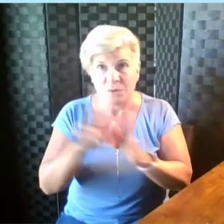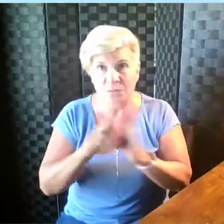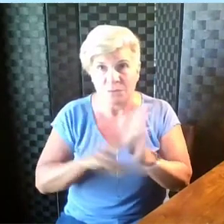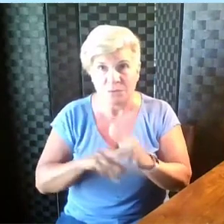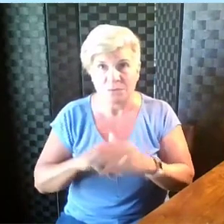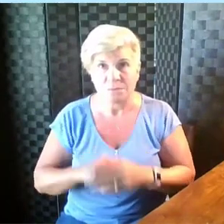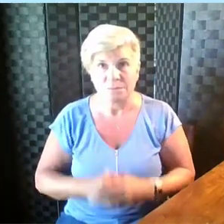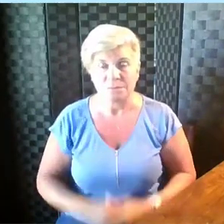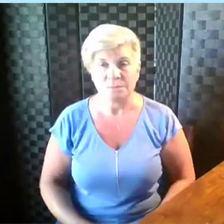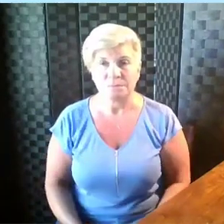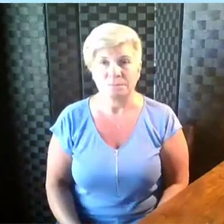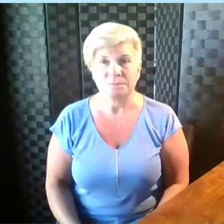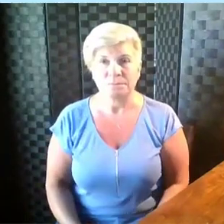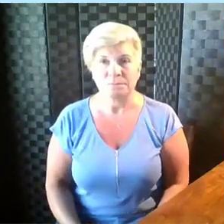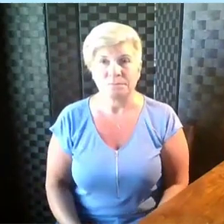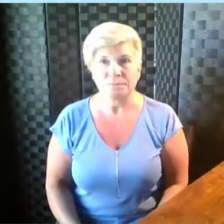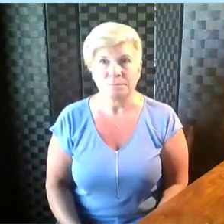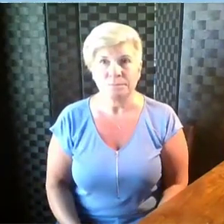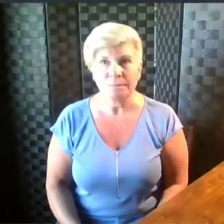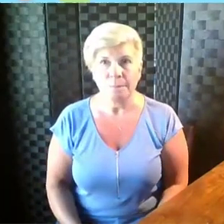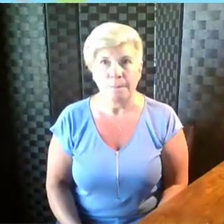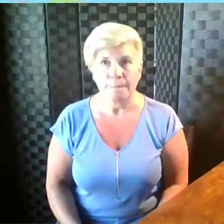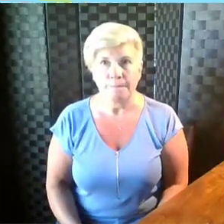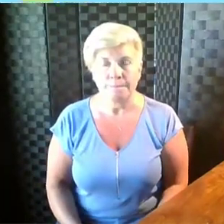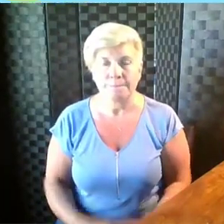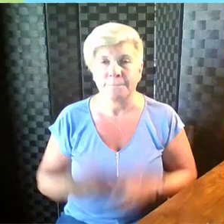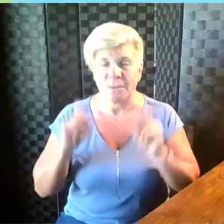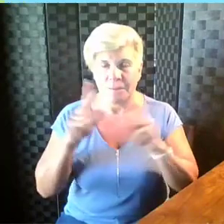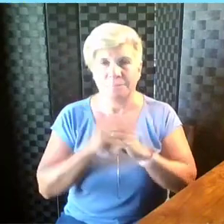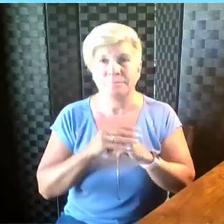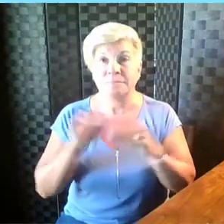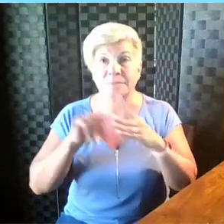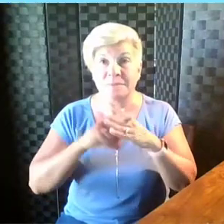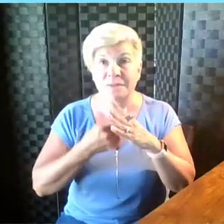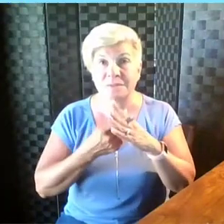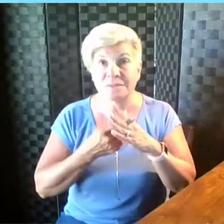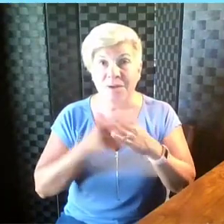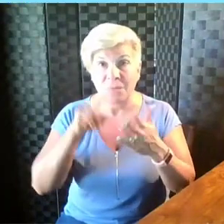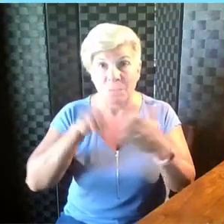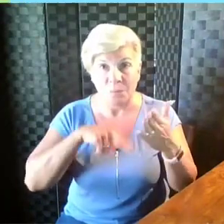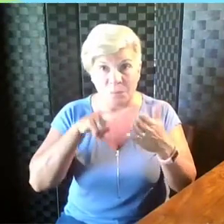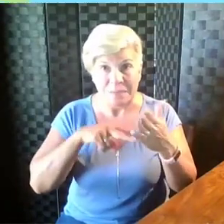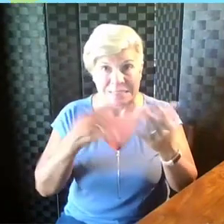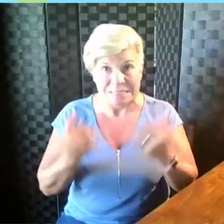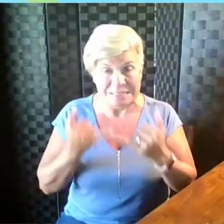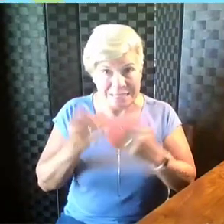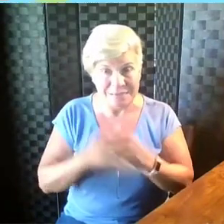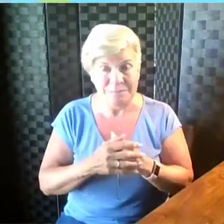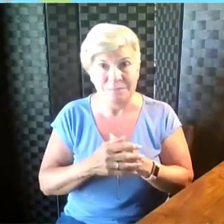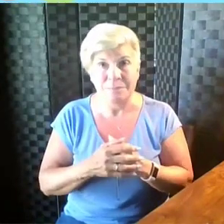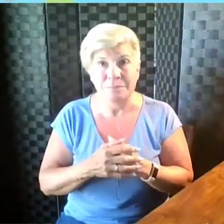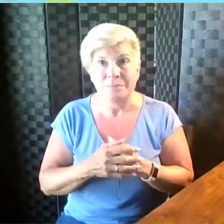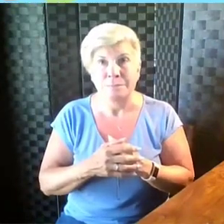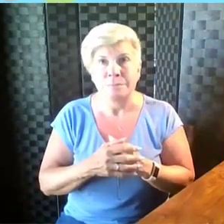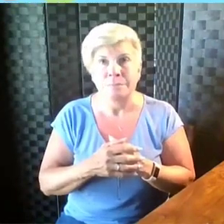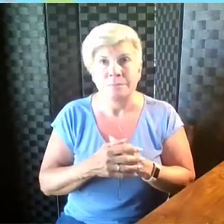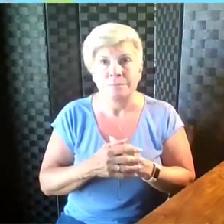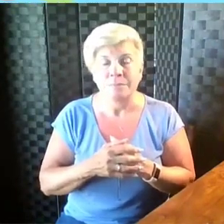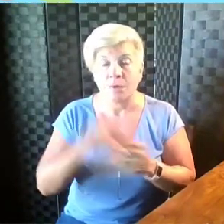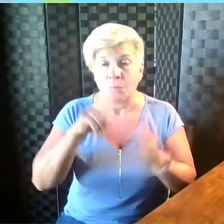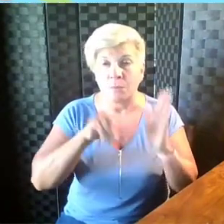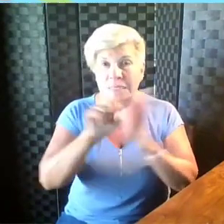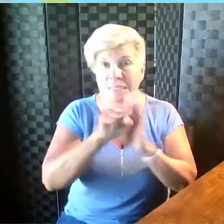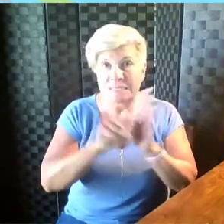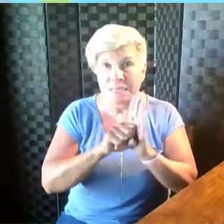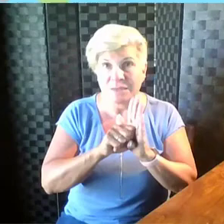All right, so let's get started with our reading for today, our reading standard that we're going to dive into. And it's RL